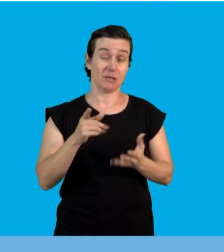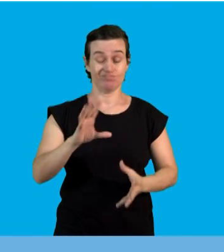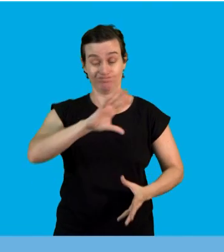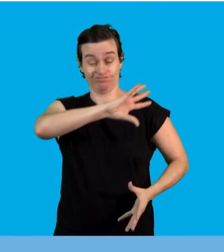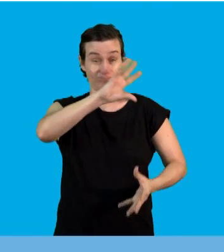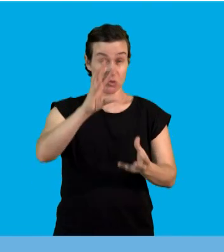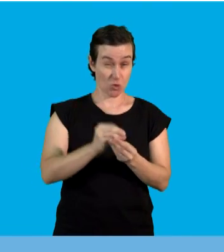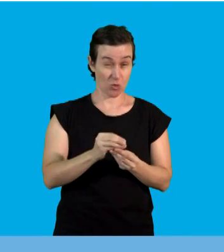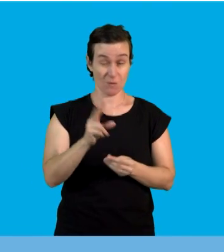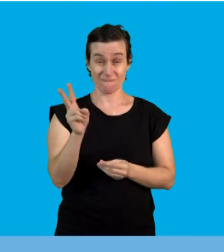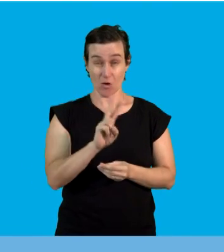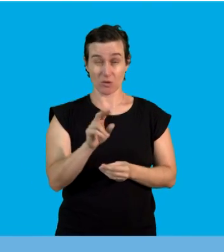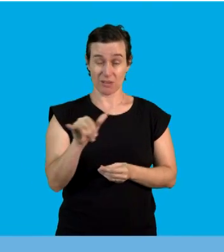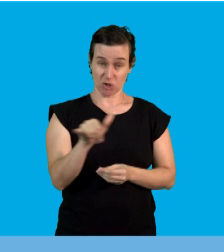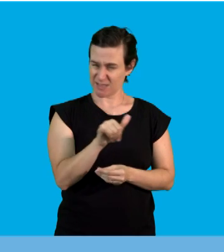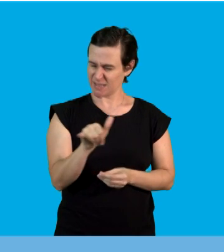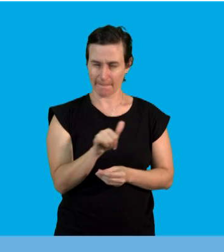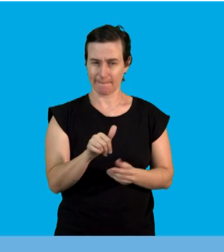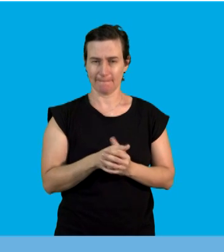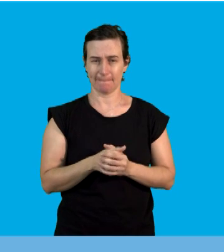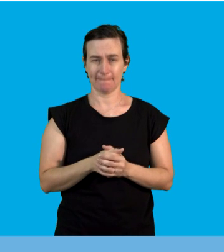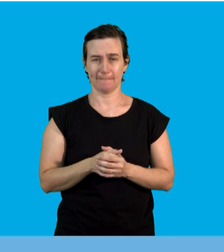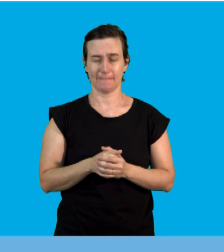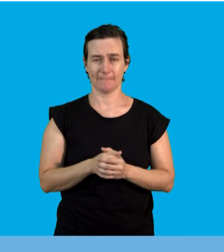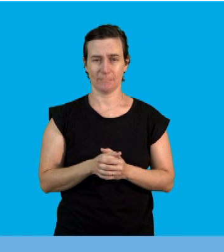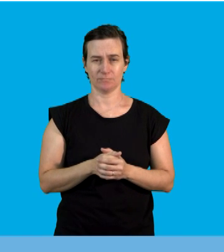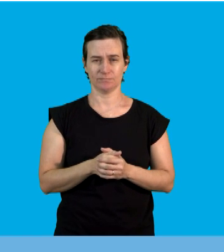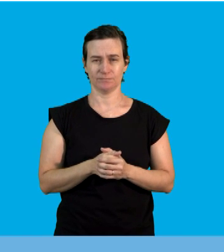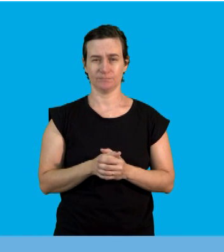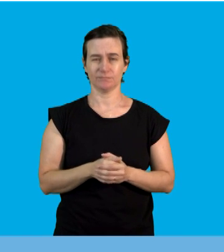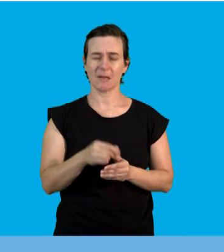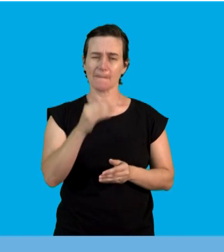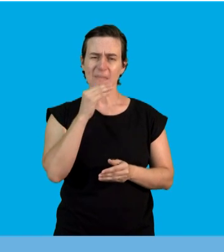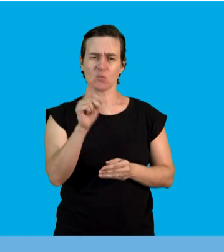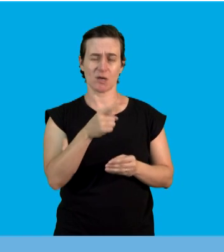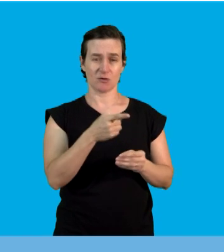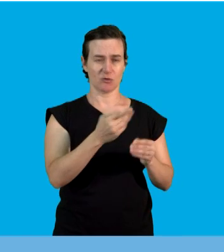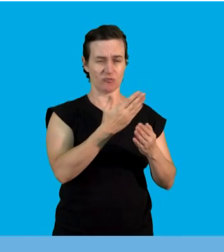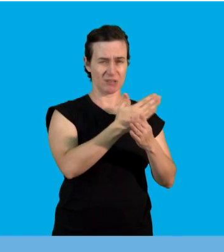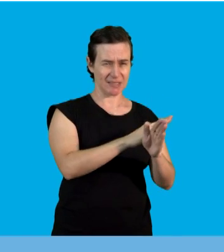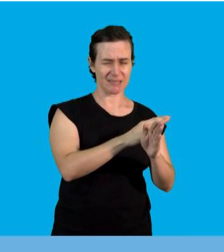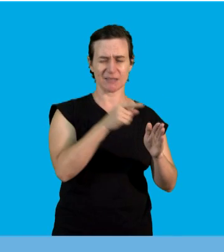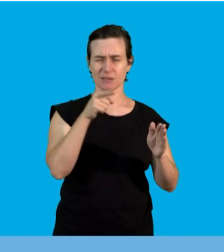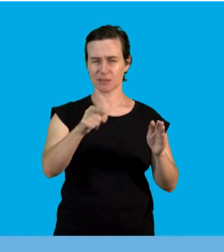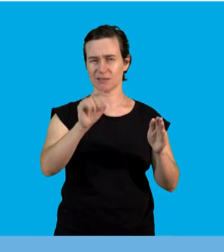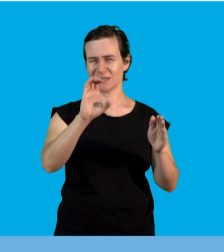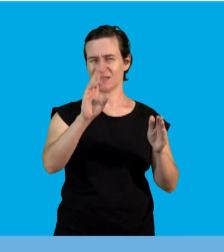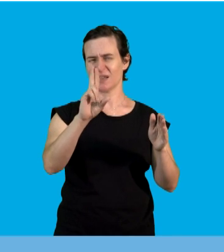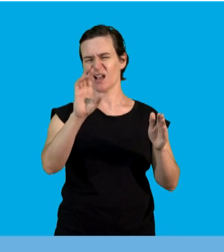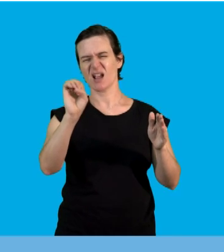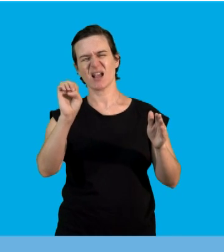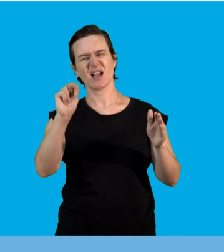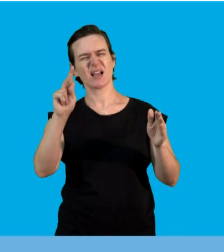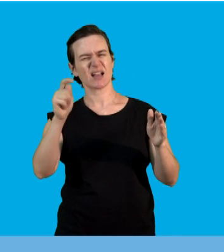total voltage remains the same, we are going to be looking at the relationship between now our resistance and also our current, that